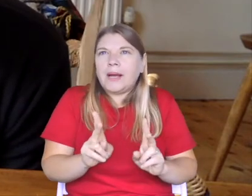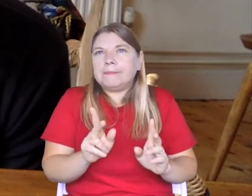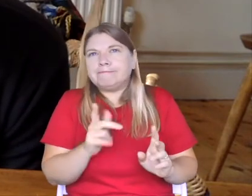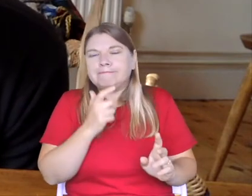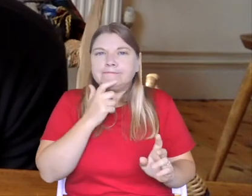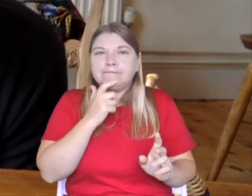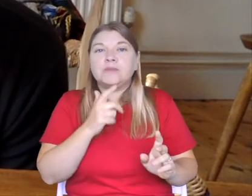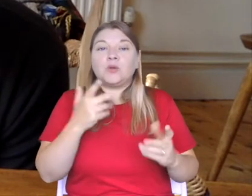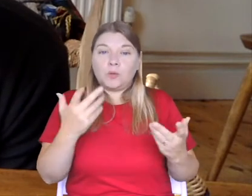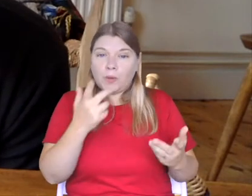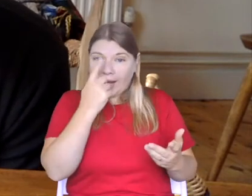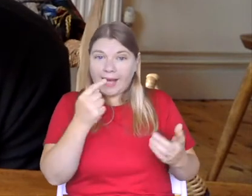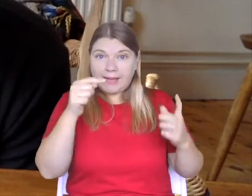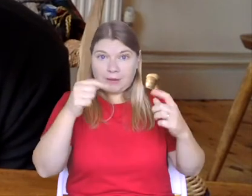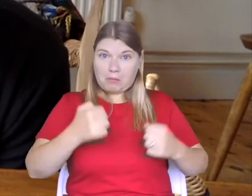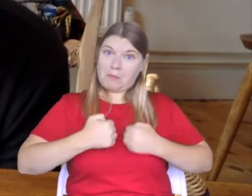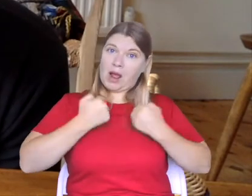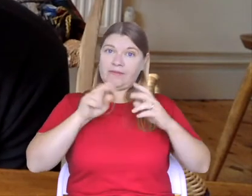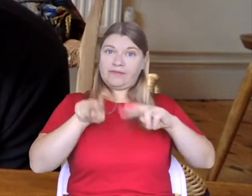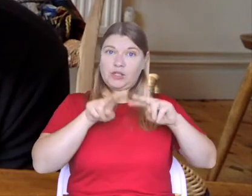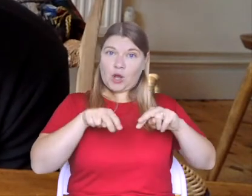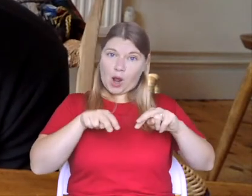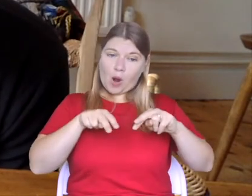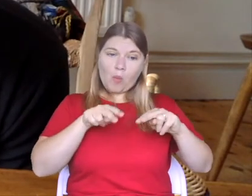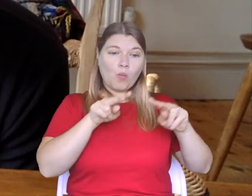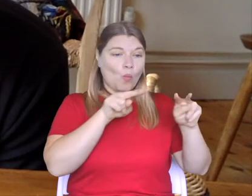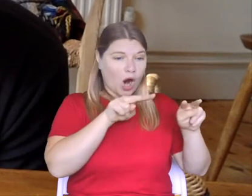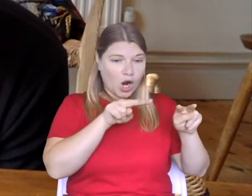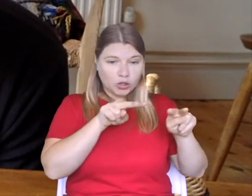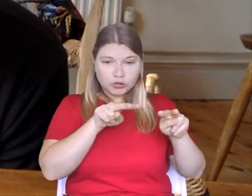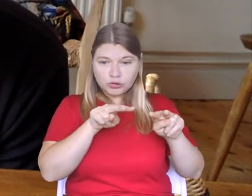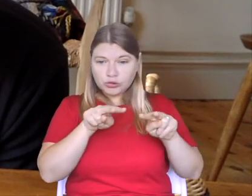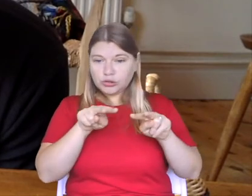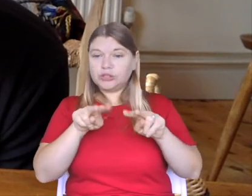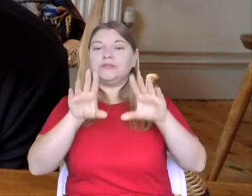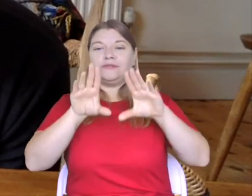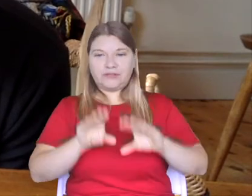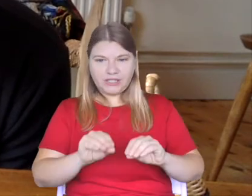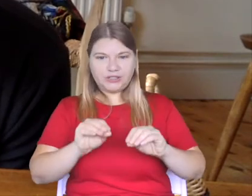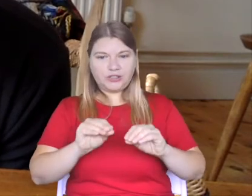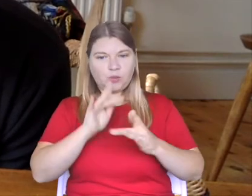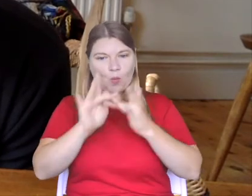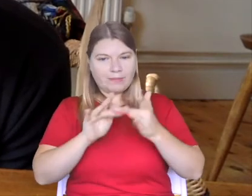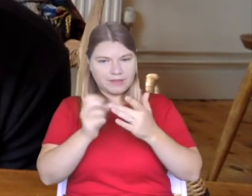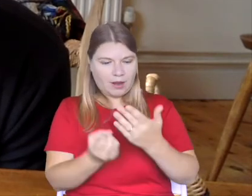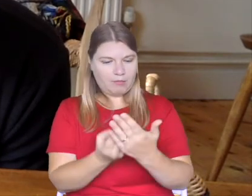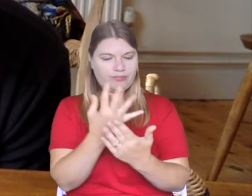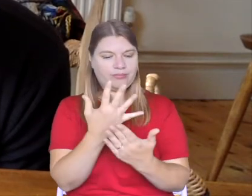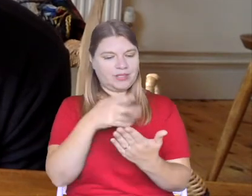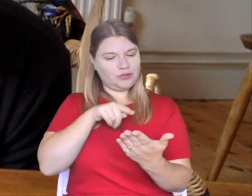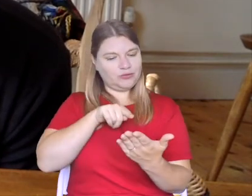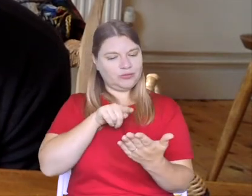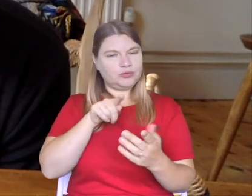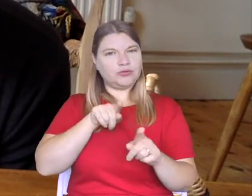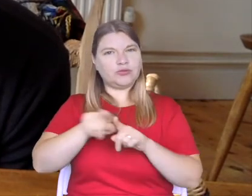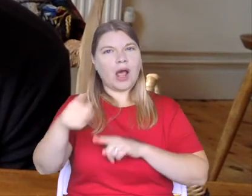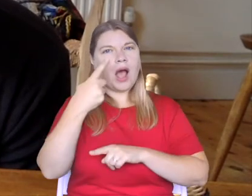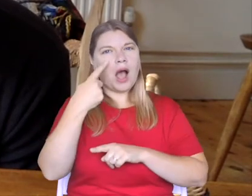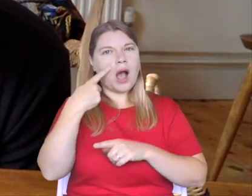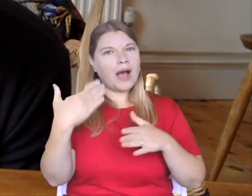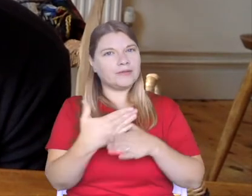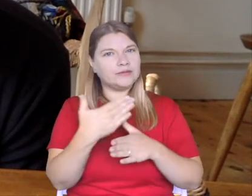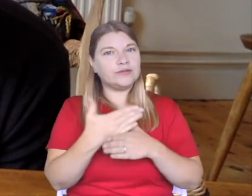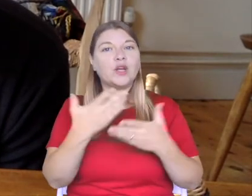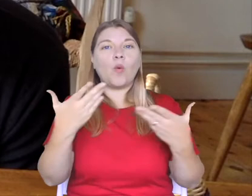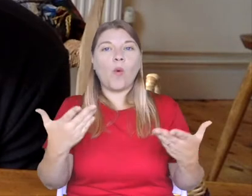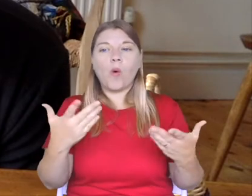video through and then go to the website and try out the activities. You can get a second screen or a